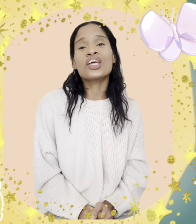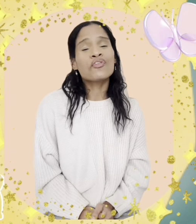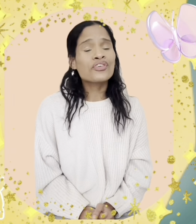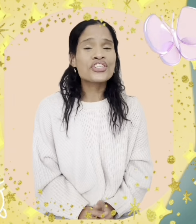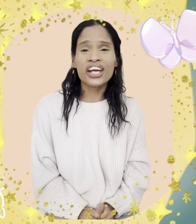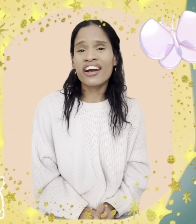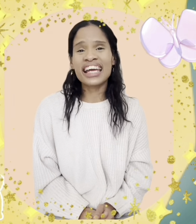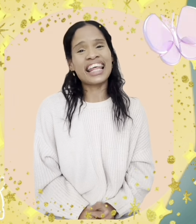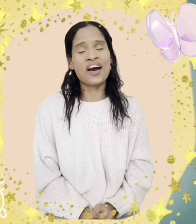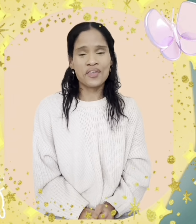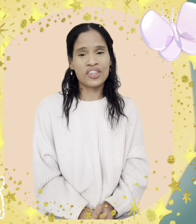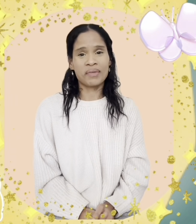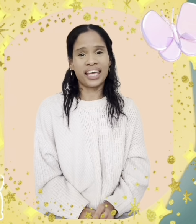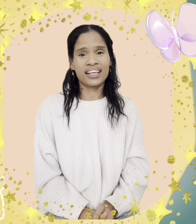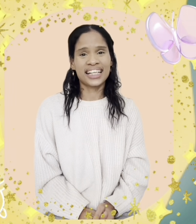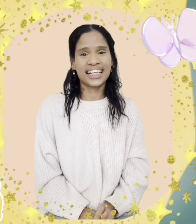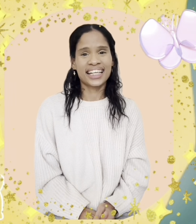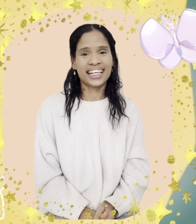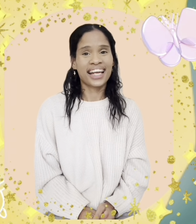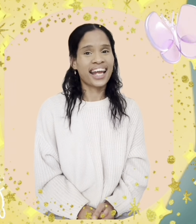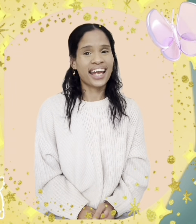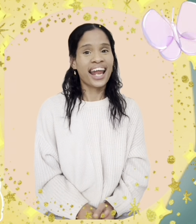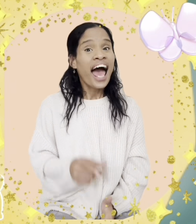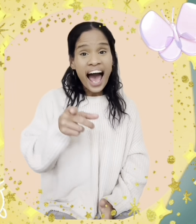Well, thank you for sharing that with me.